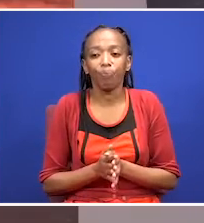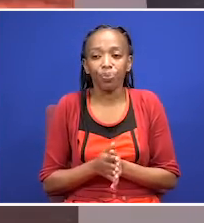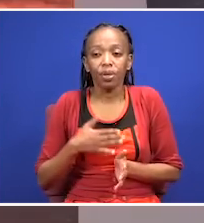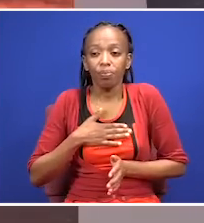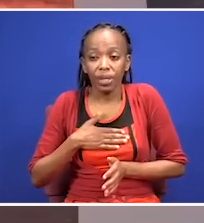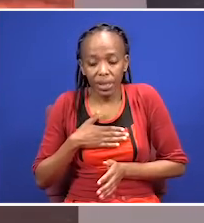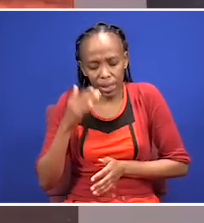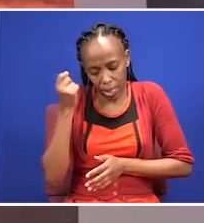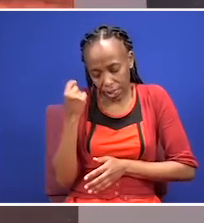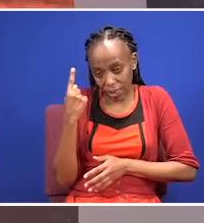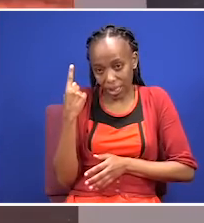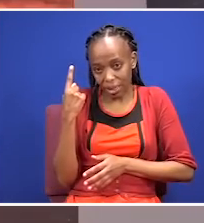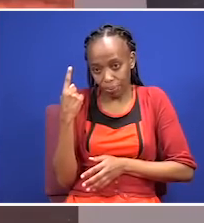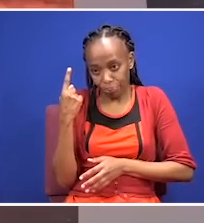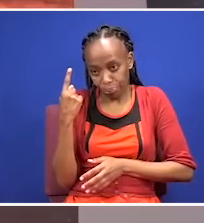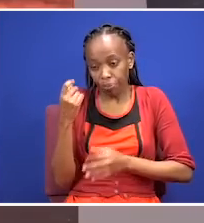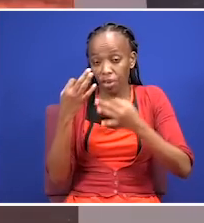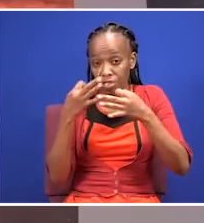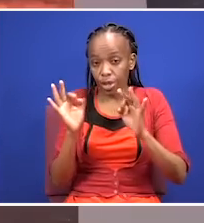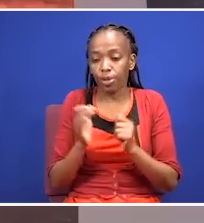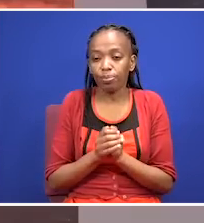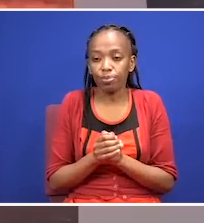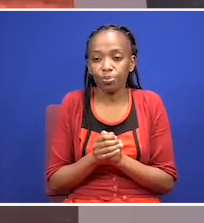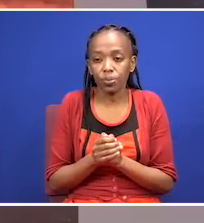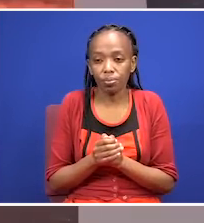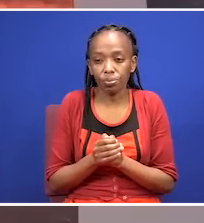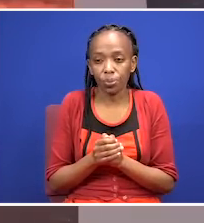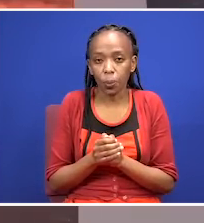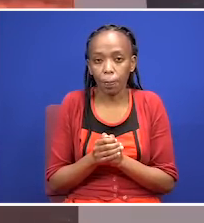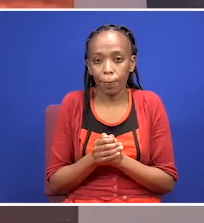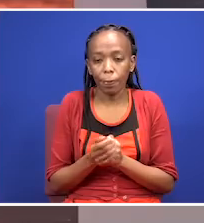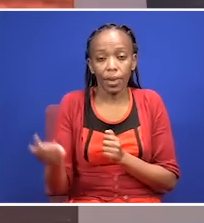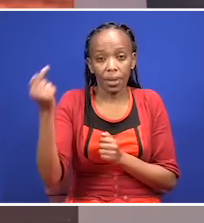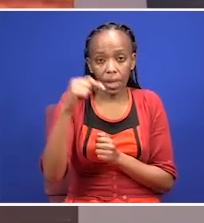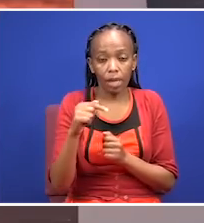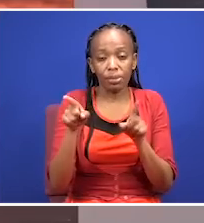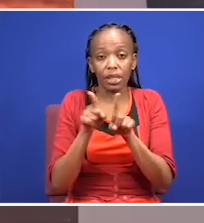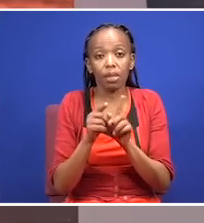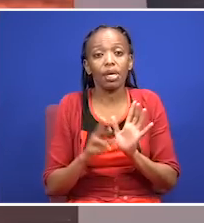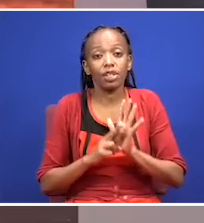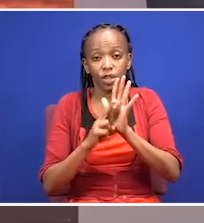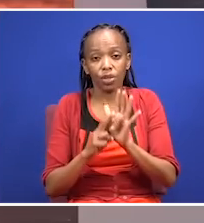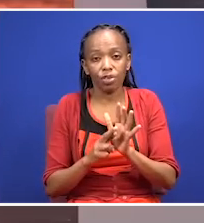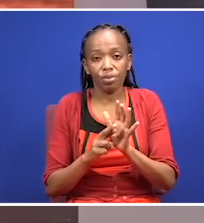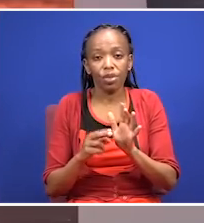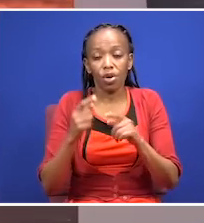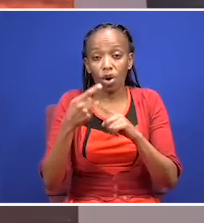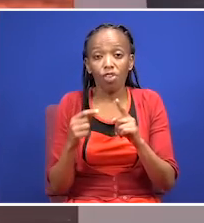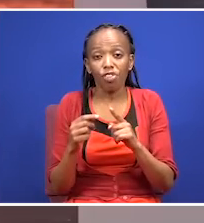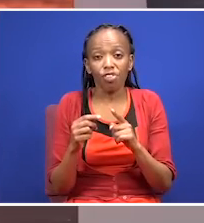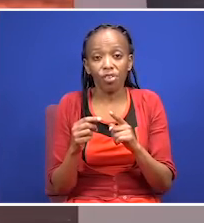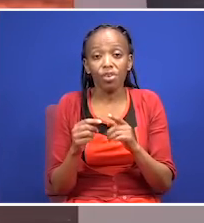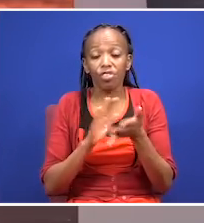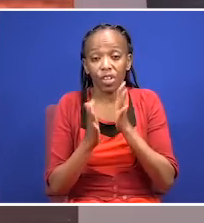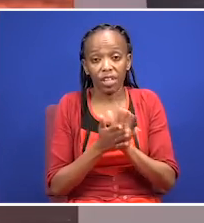please kindly take note freedom comes as a result of forgiveness in this kind of